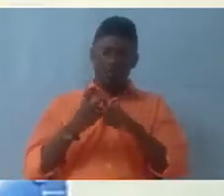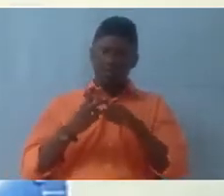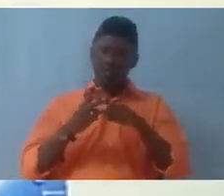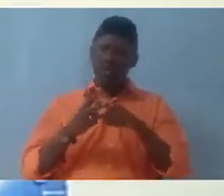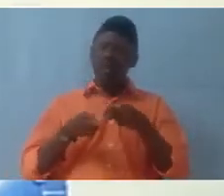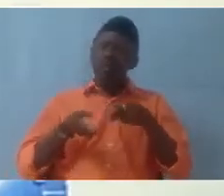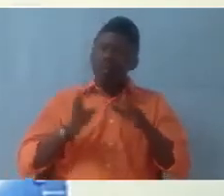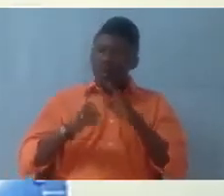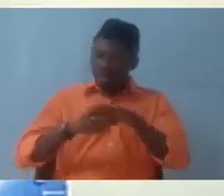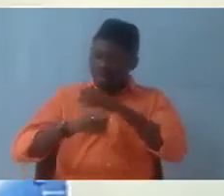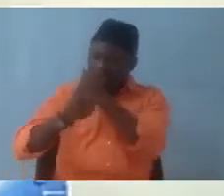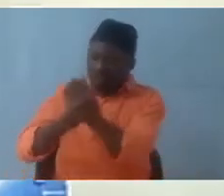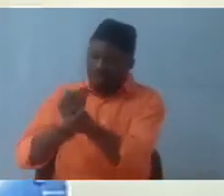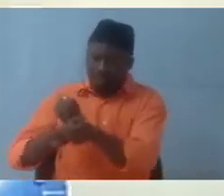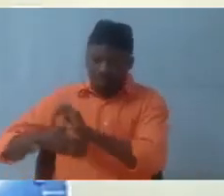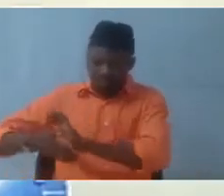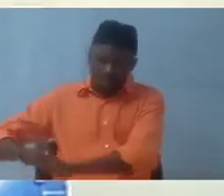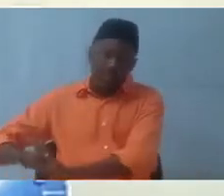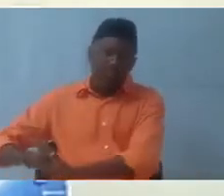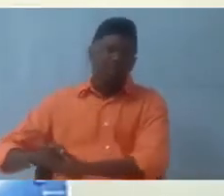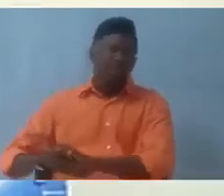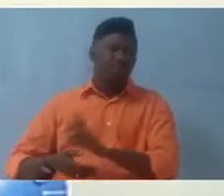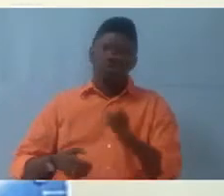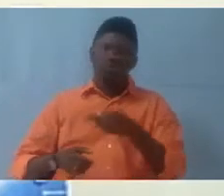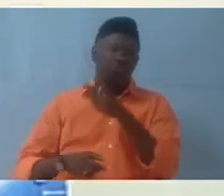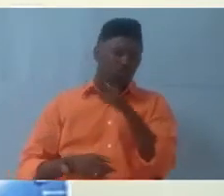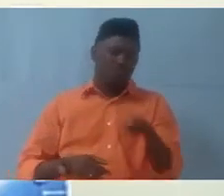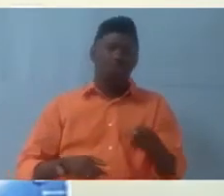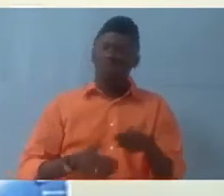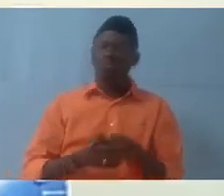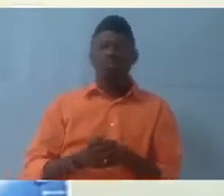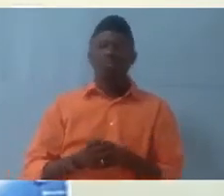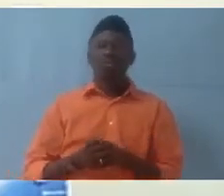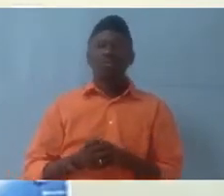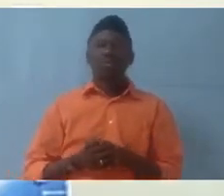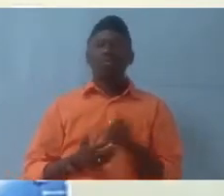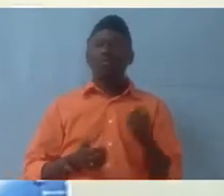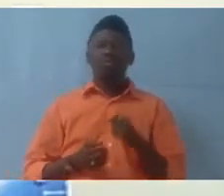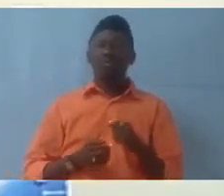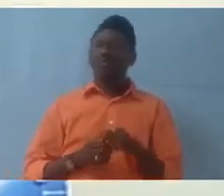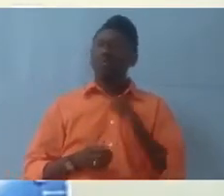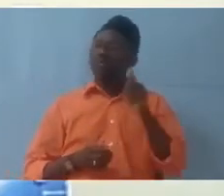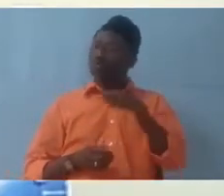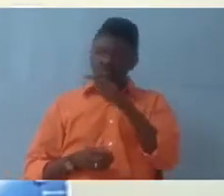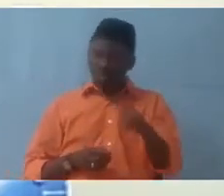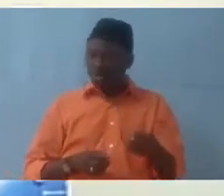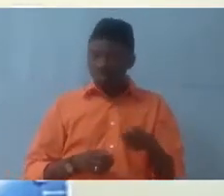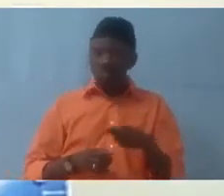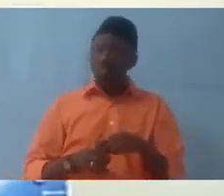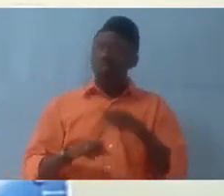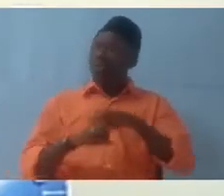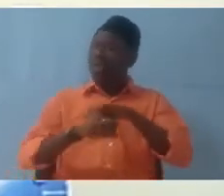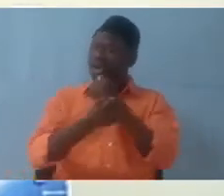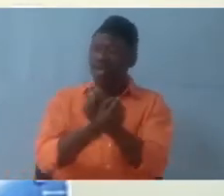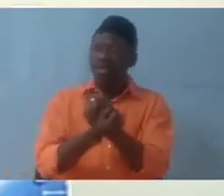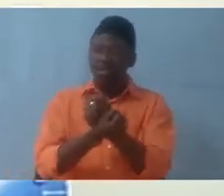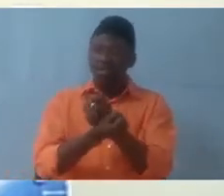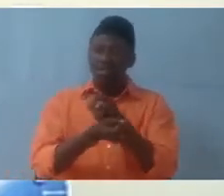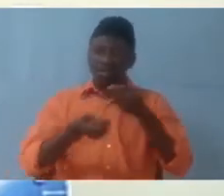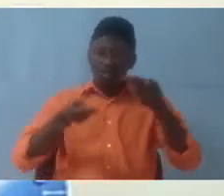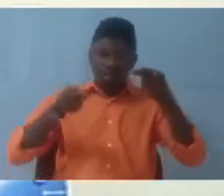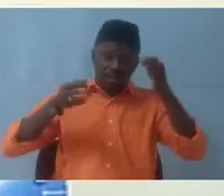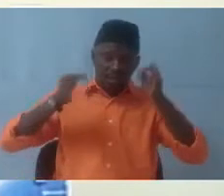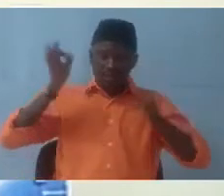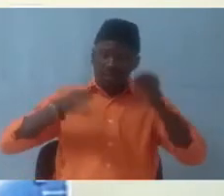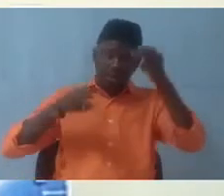Ak li nga xamne non lañ ko tege ben place lolu tamen depo wuton ak yoon. Because it was totally wrong to arrest a judicial officer in the course of his duties, official